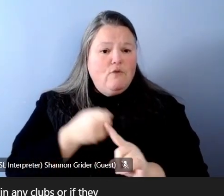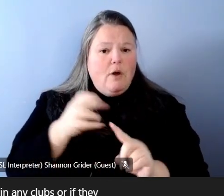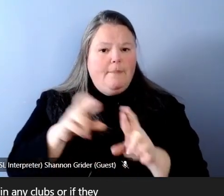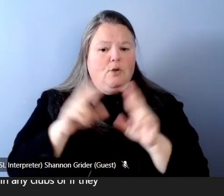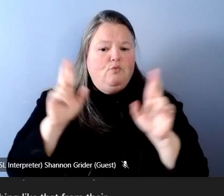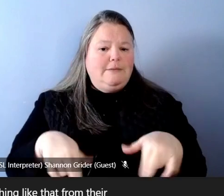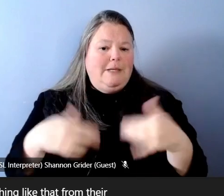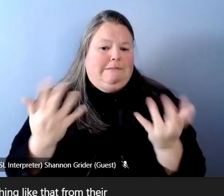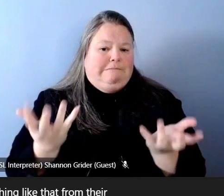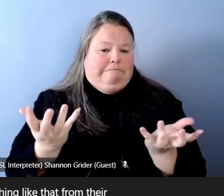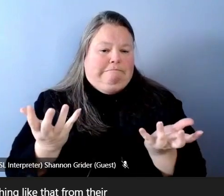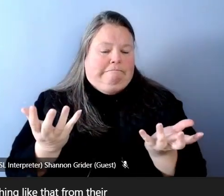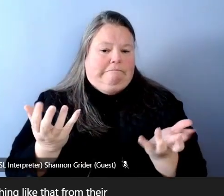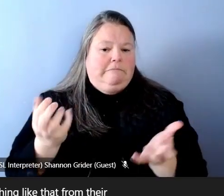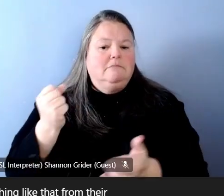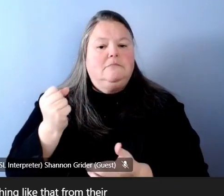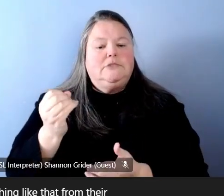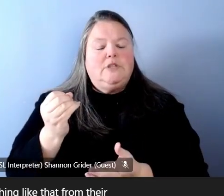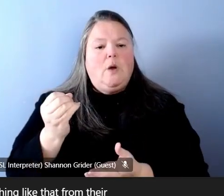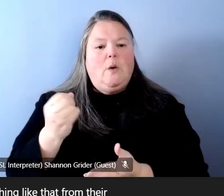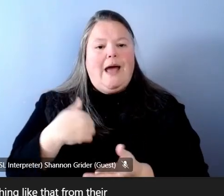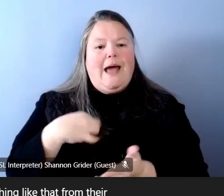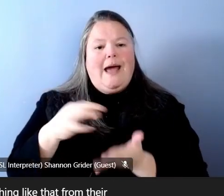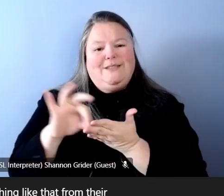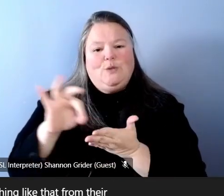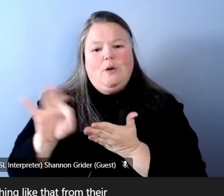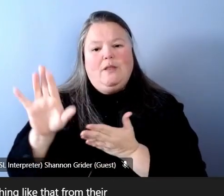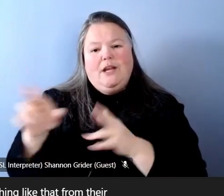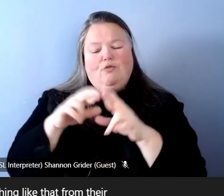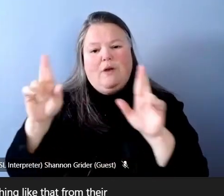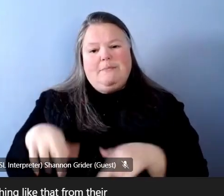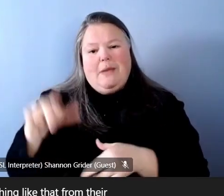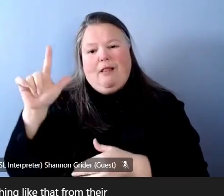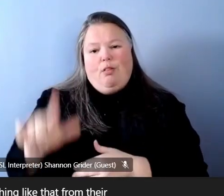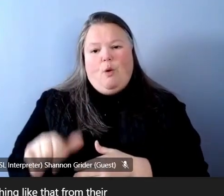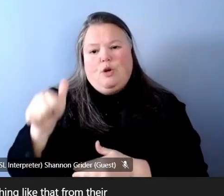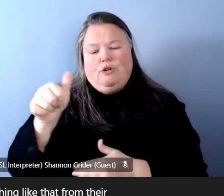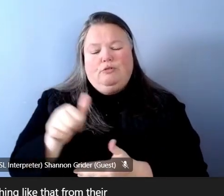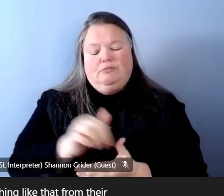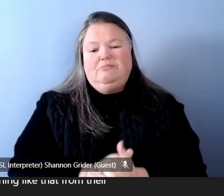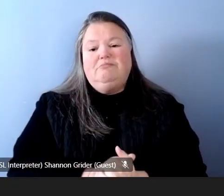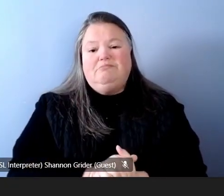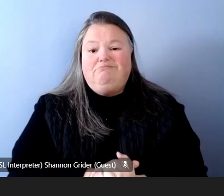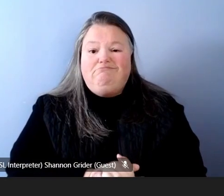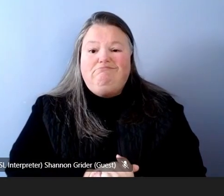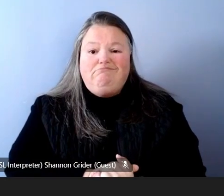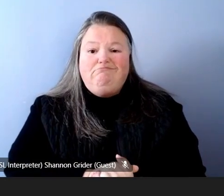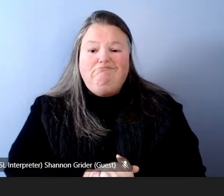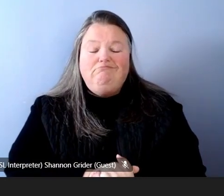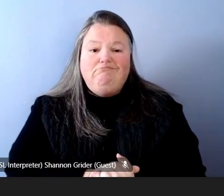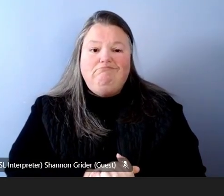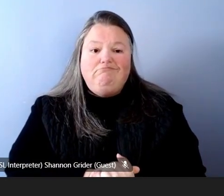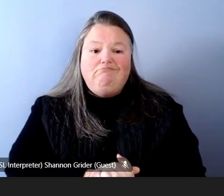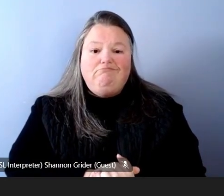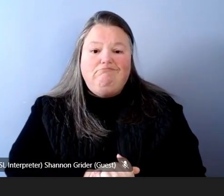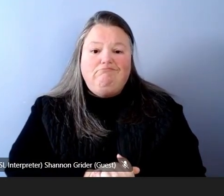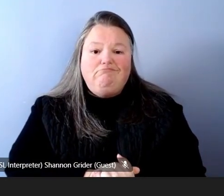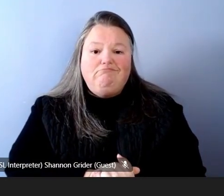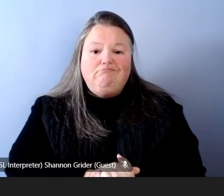So I scored it lower for that reason.